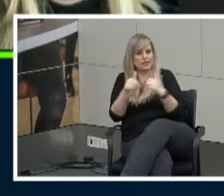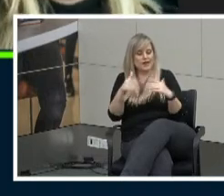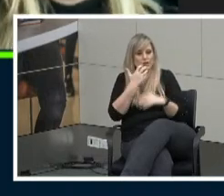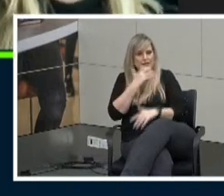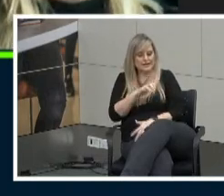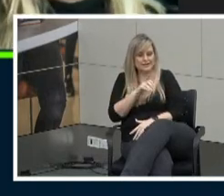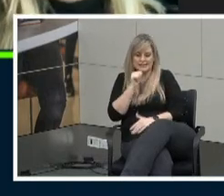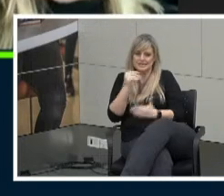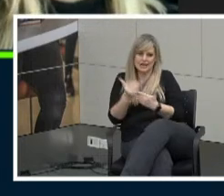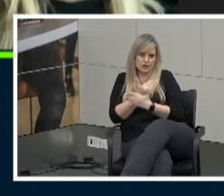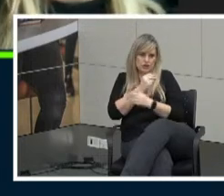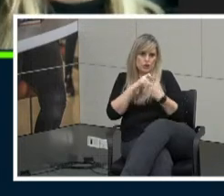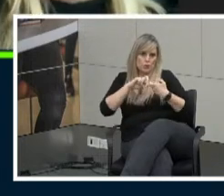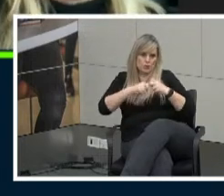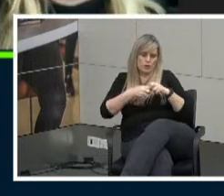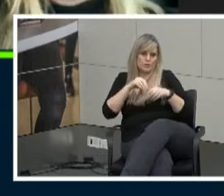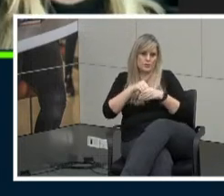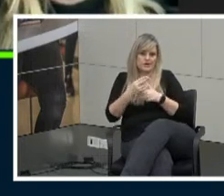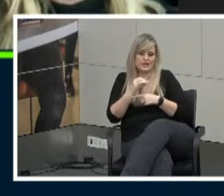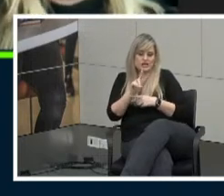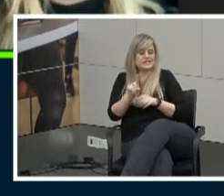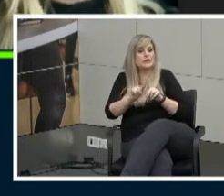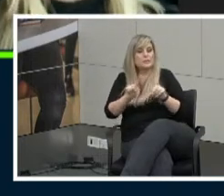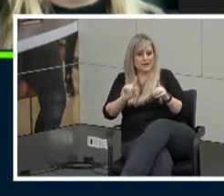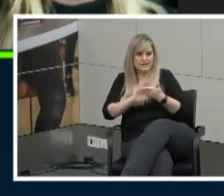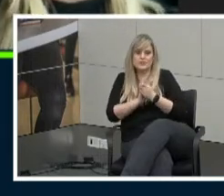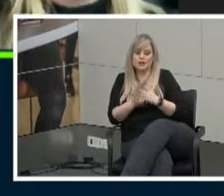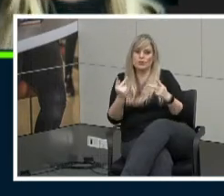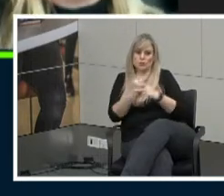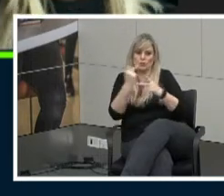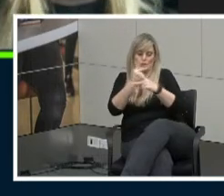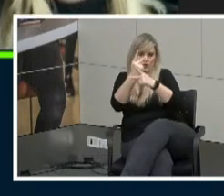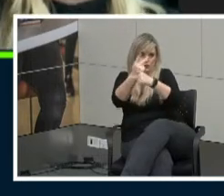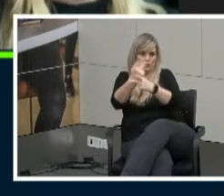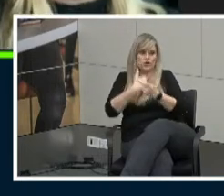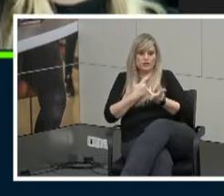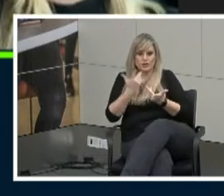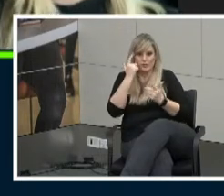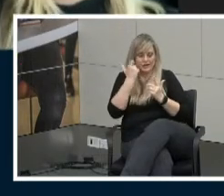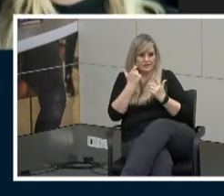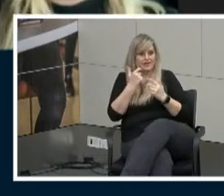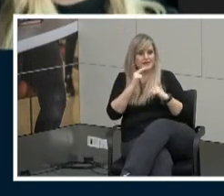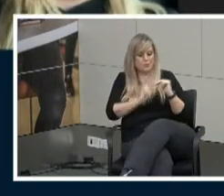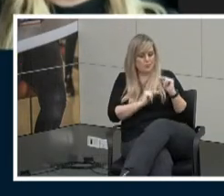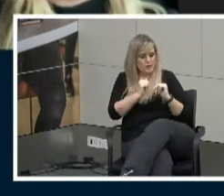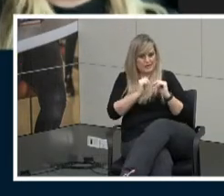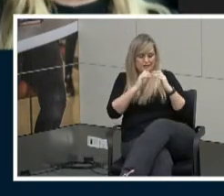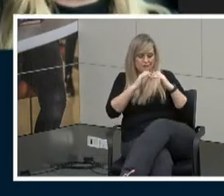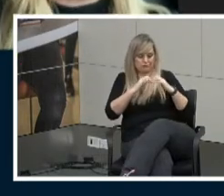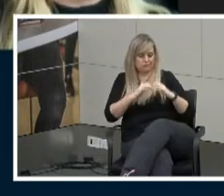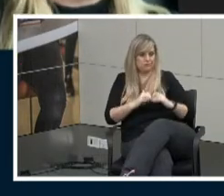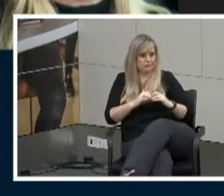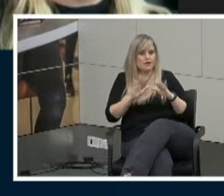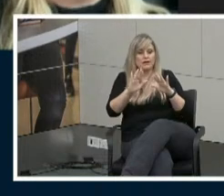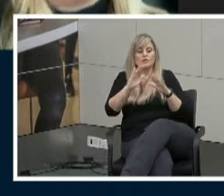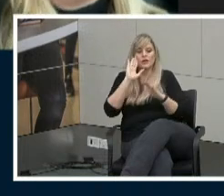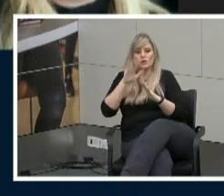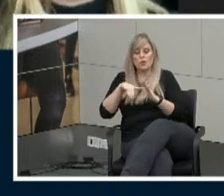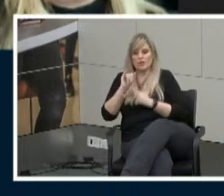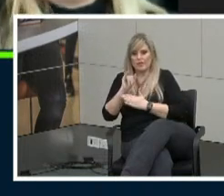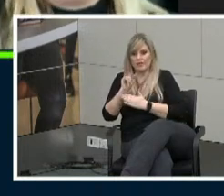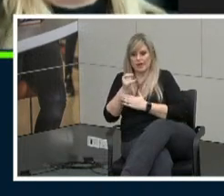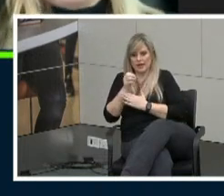HISD but it is an escalating one as facilities fall F do while we know that the item on the